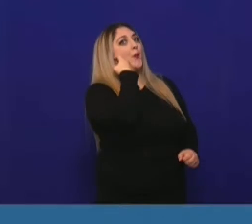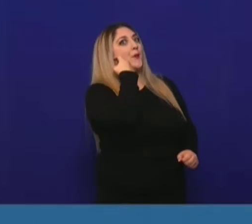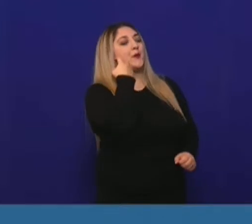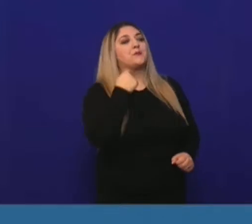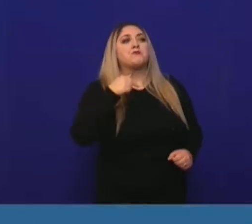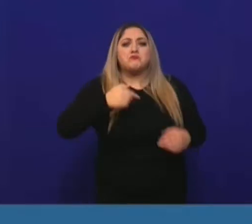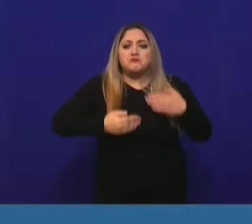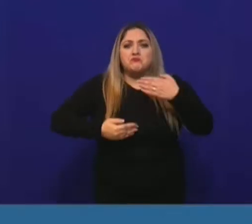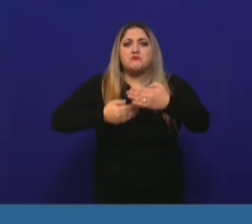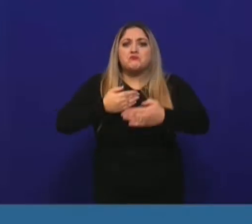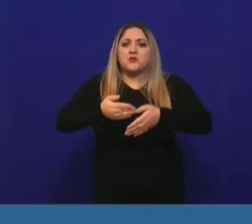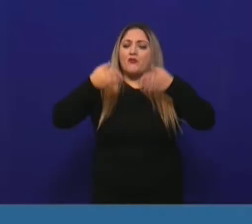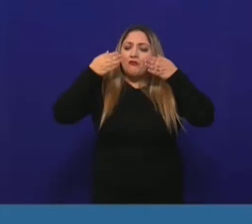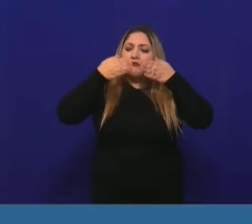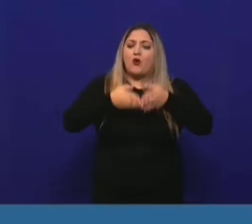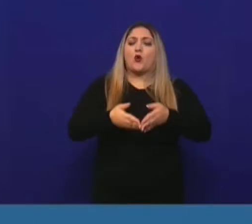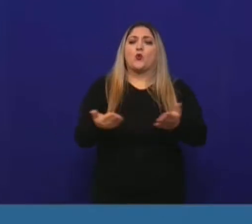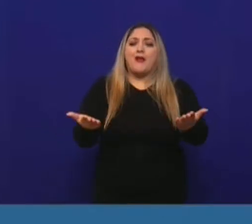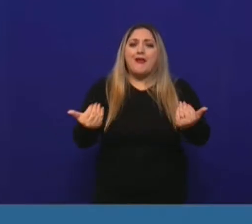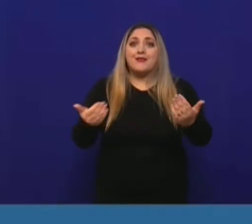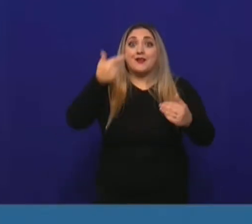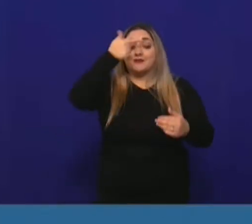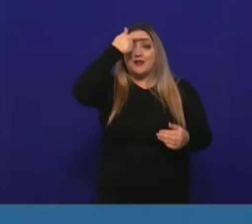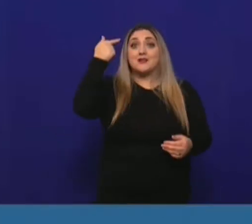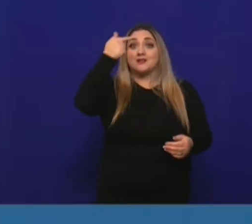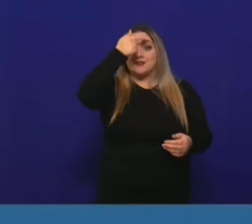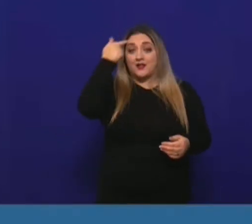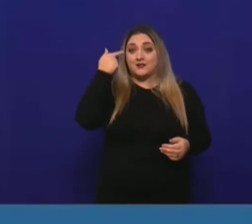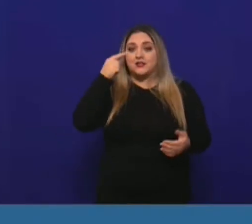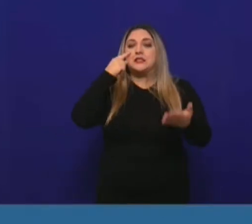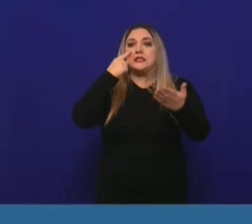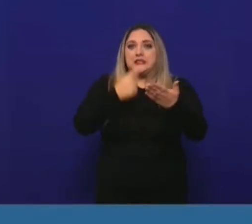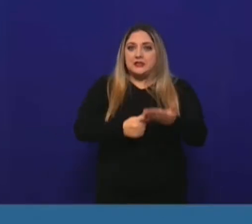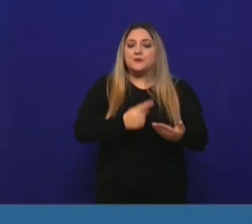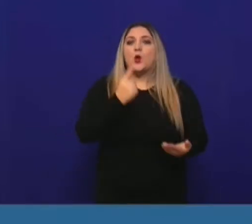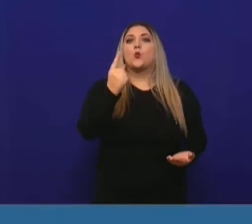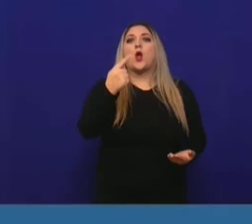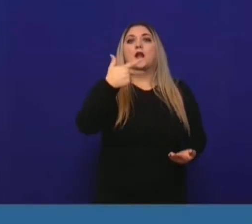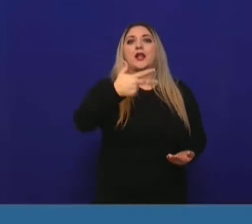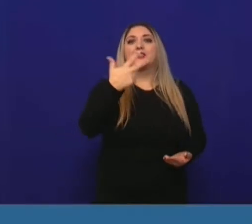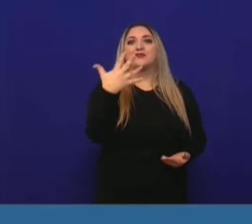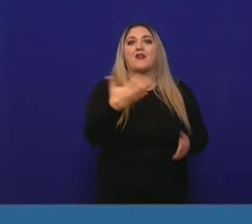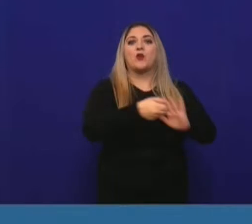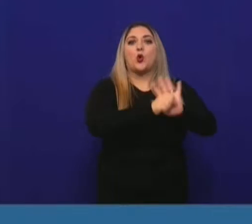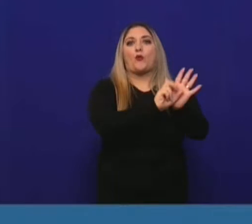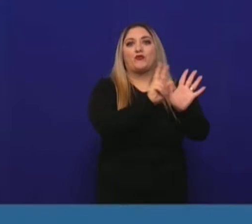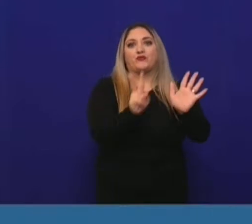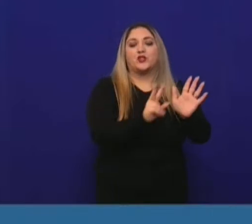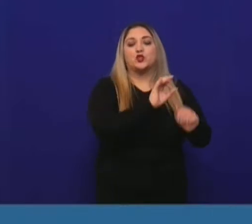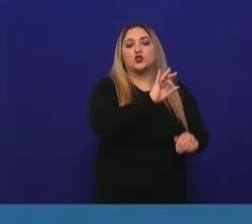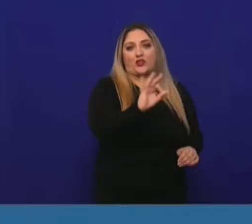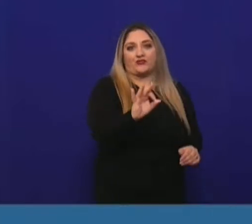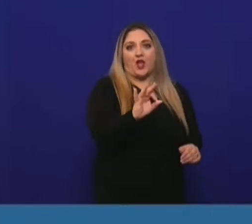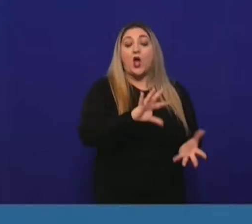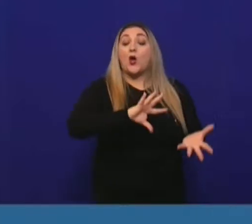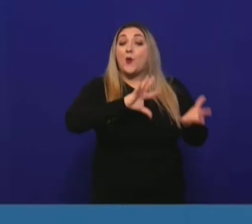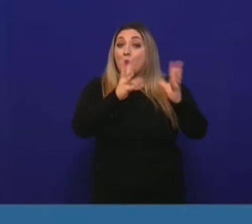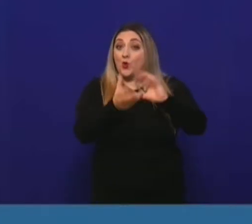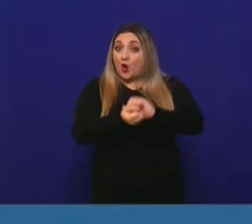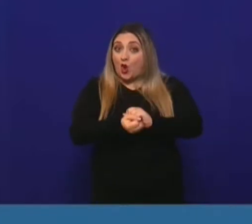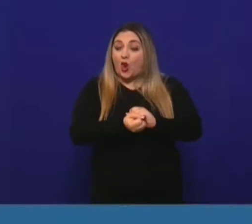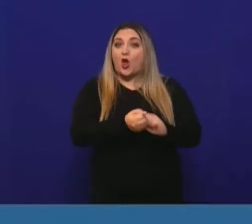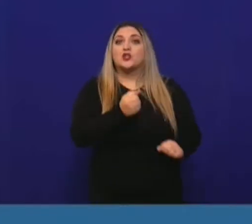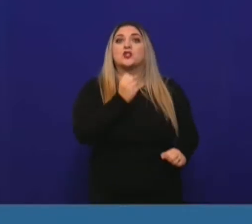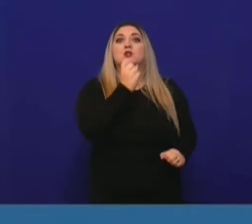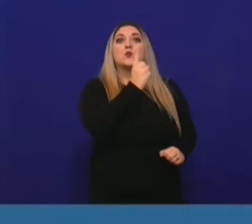nibqgħu nifukaw fuq l-testjar tan-nies u minn dawn sibna 185 cases. U allura t-total ta' każijiet huwa ta'